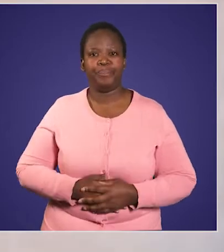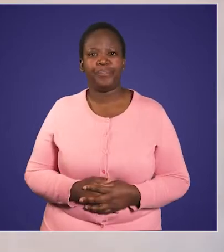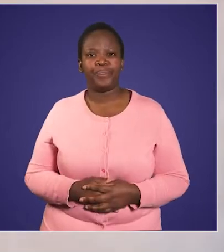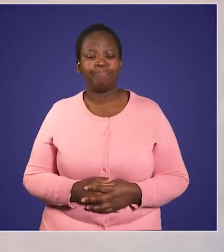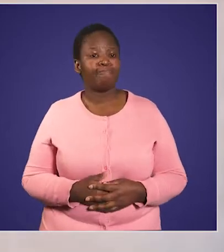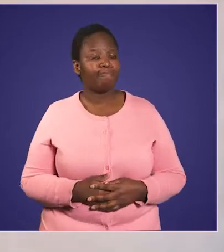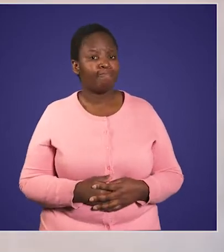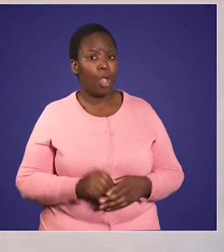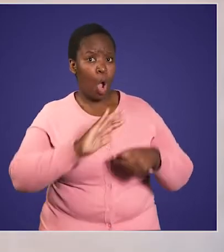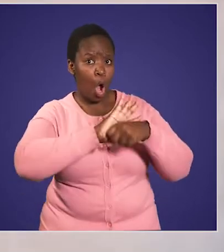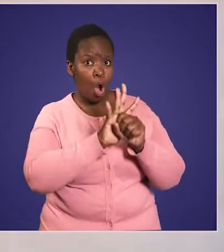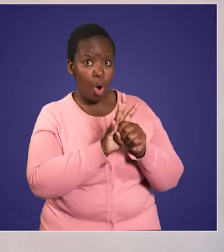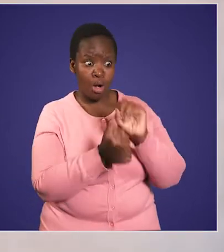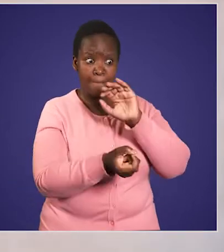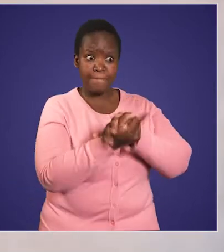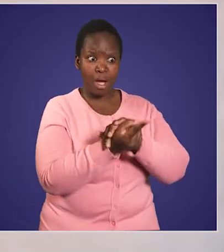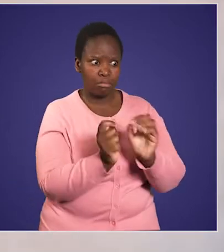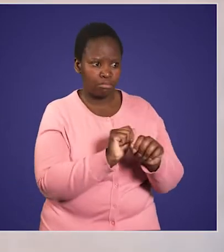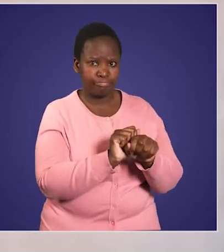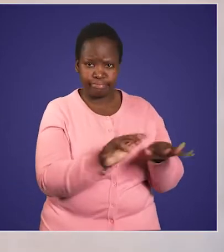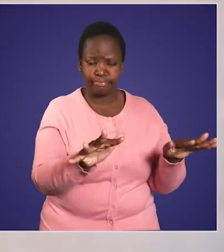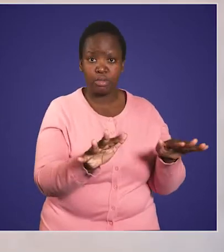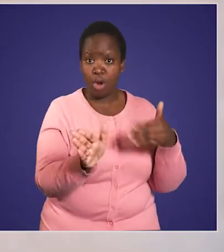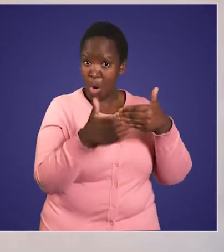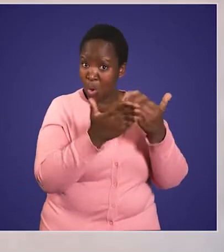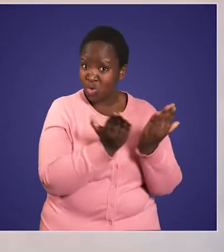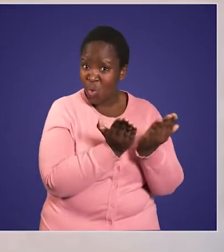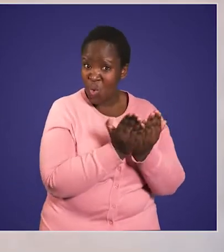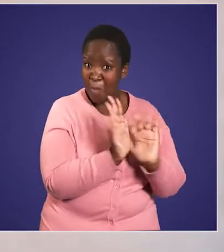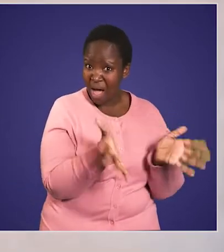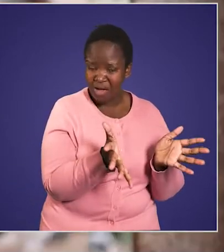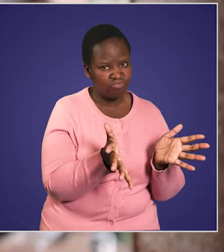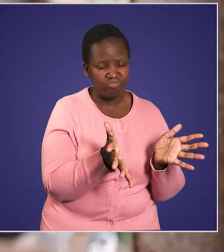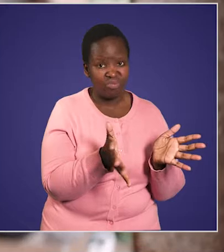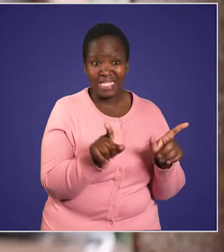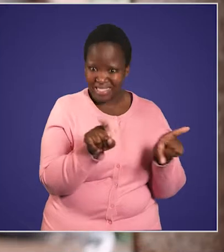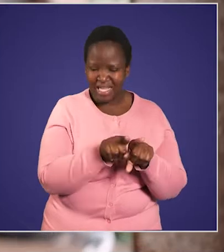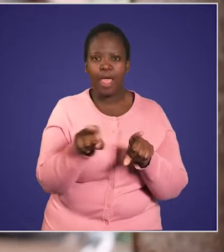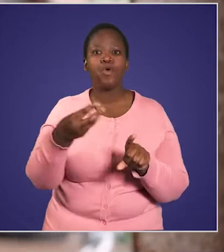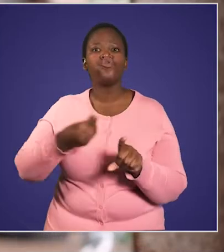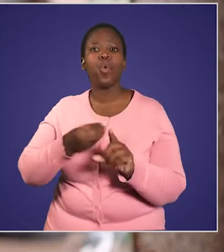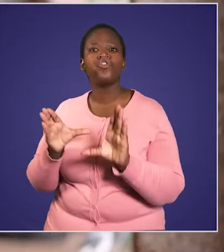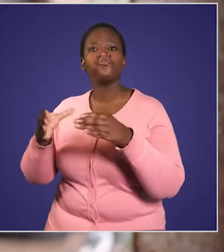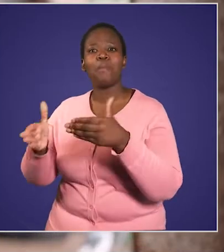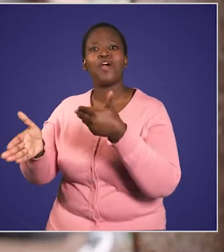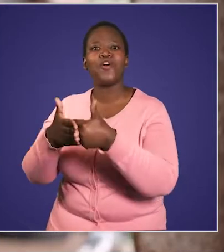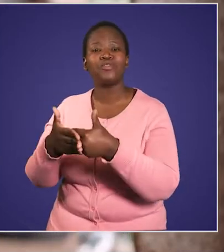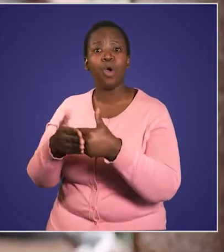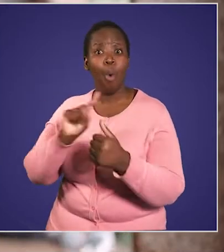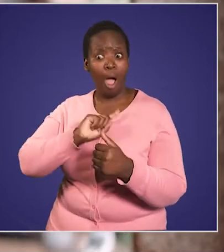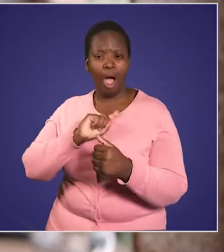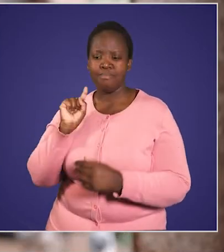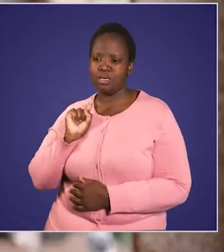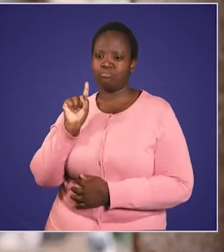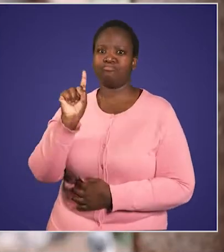COVID came, it didn't just close schools, it also closed our youth groups. When we go there, we get a song for keeping